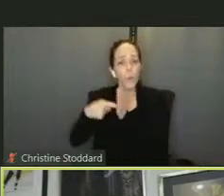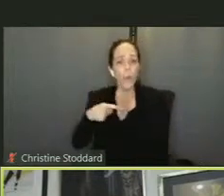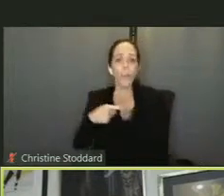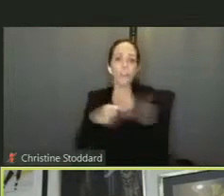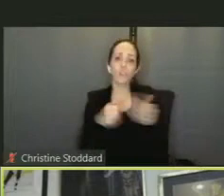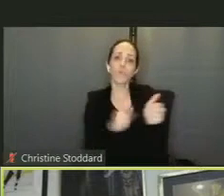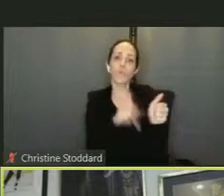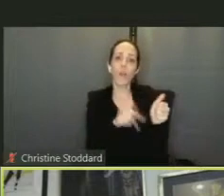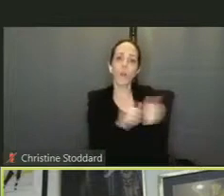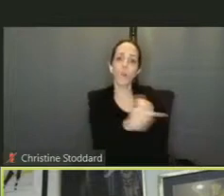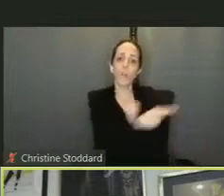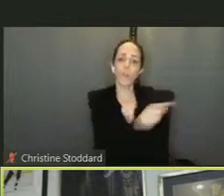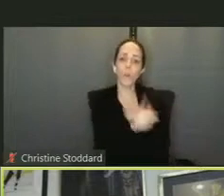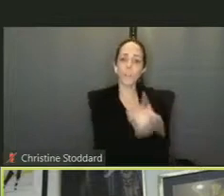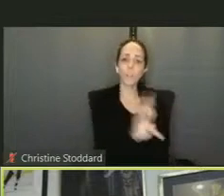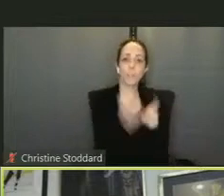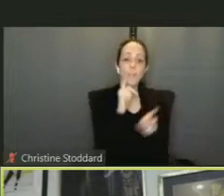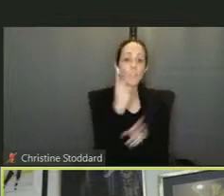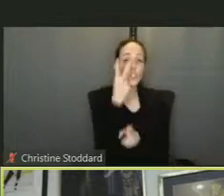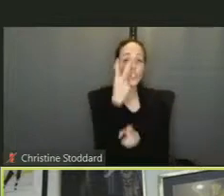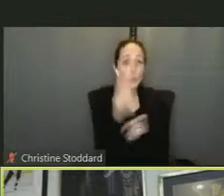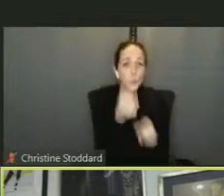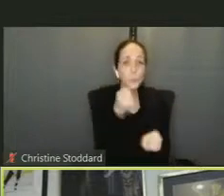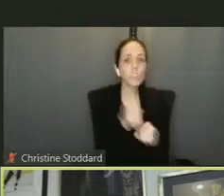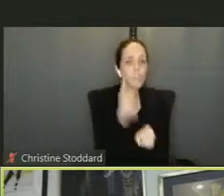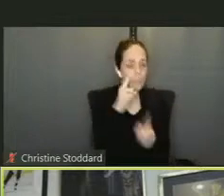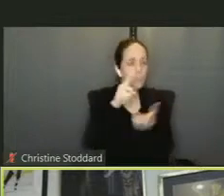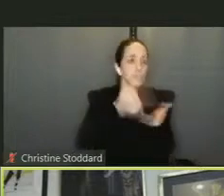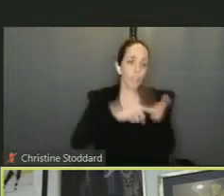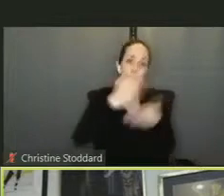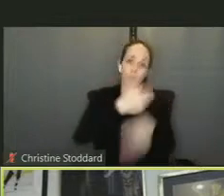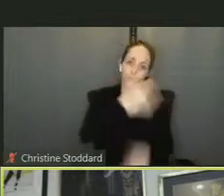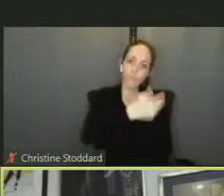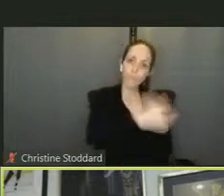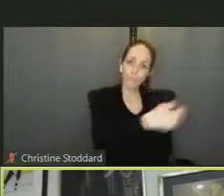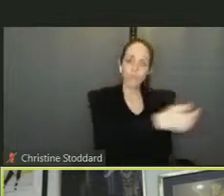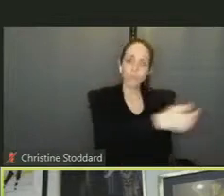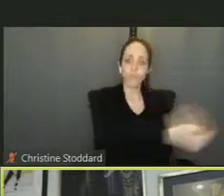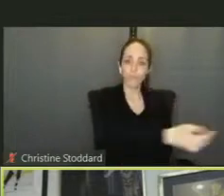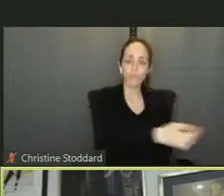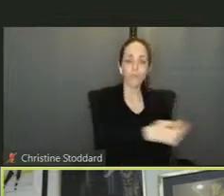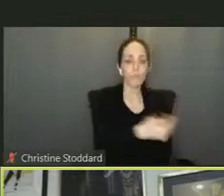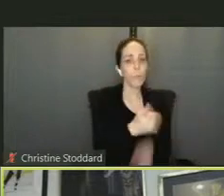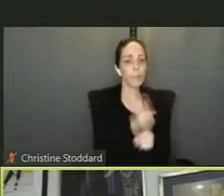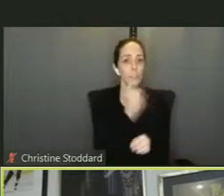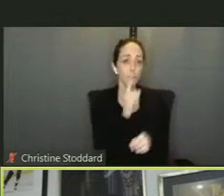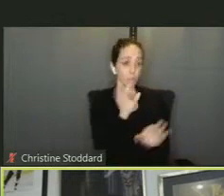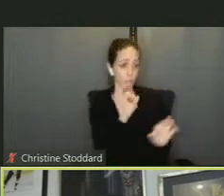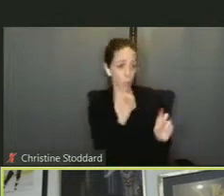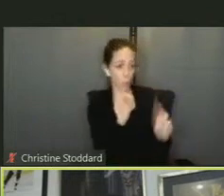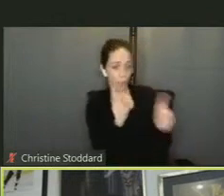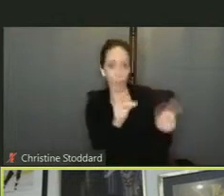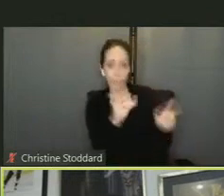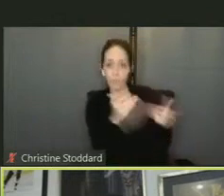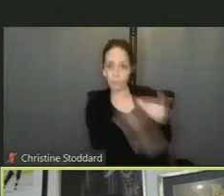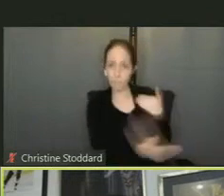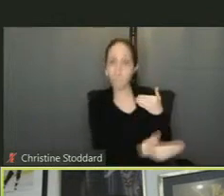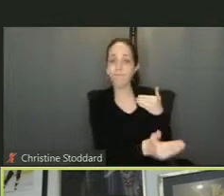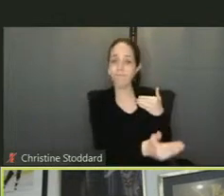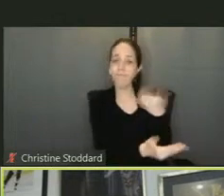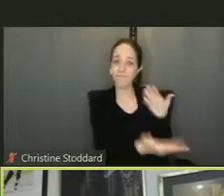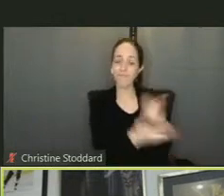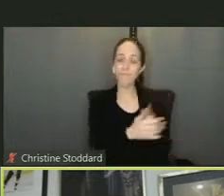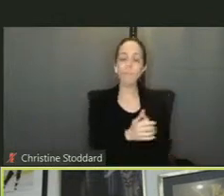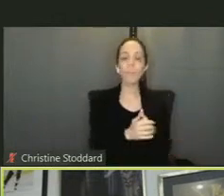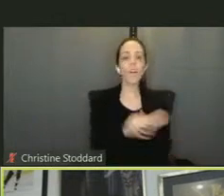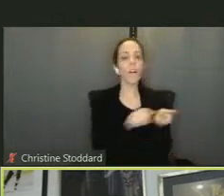on them very, very regularly. And so oftentimes too, in other trials, it